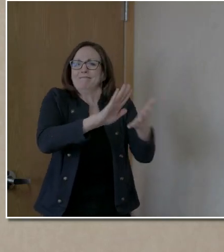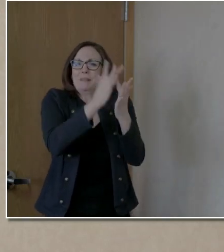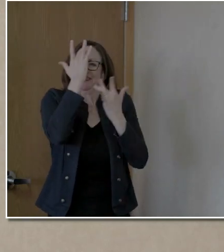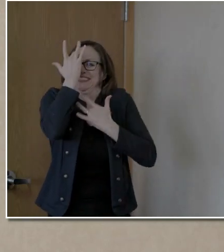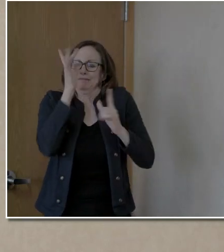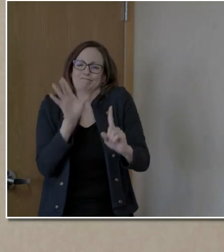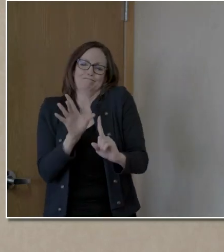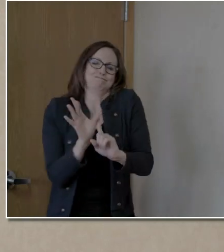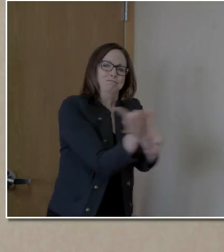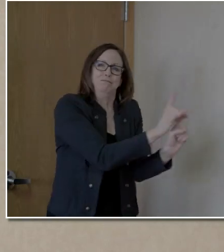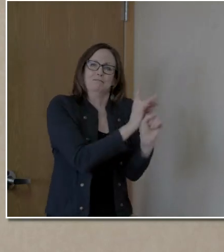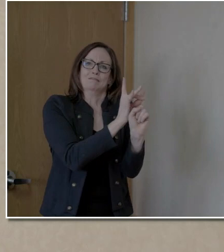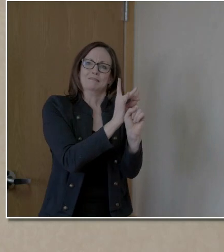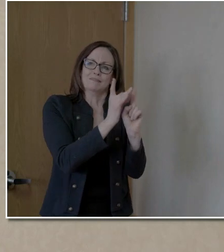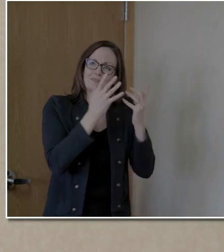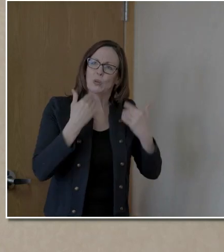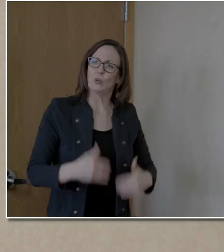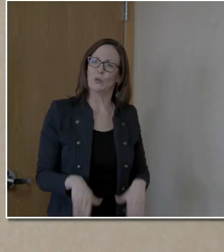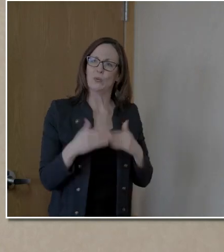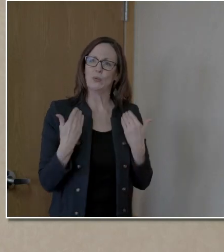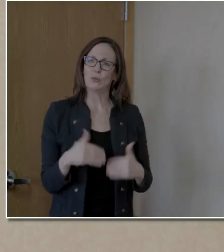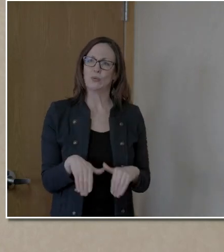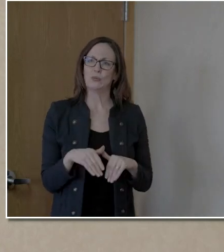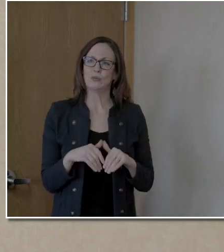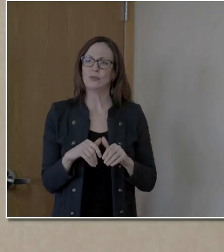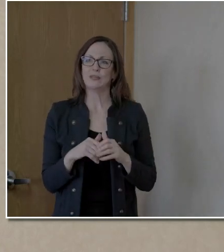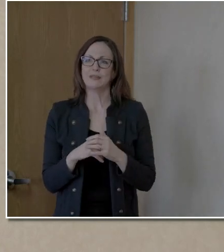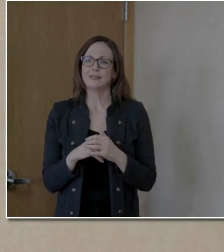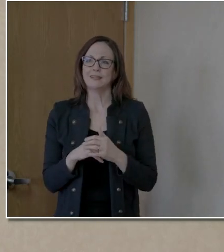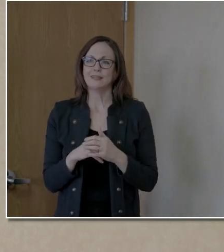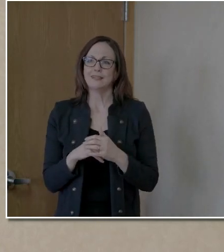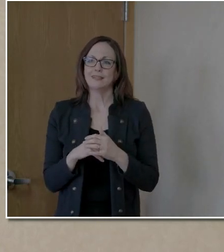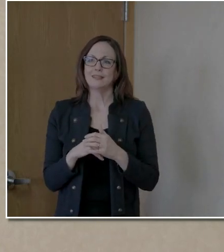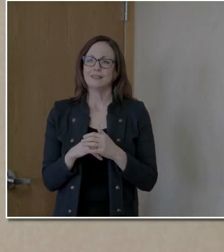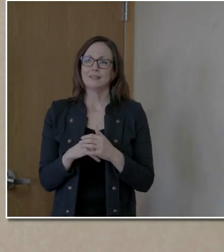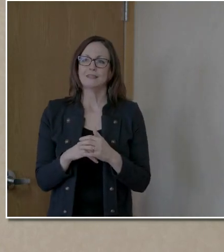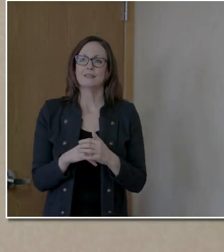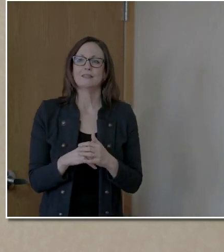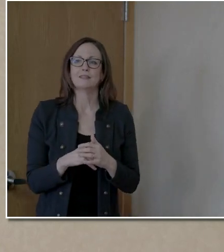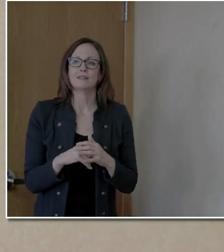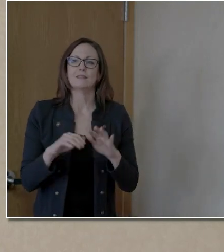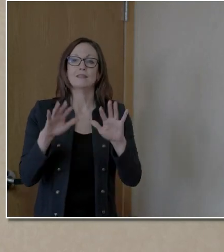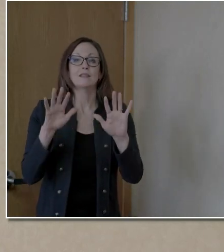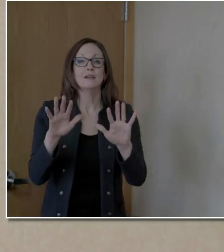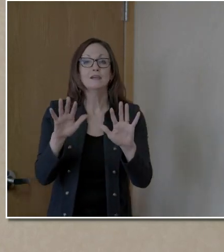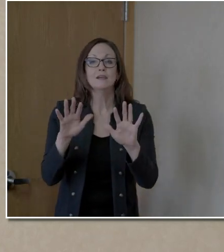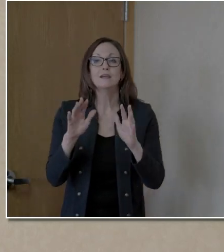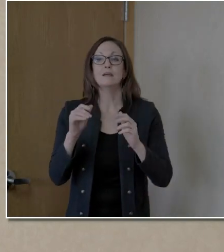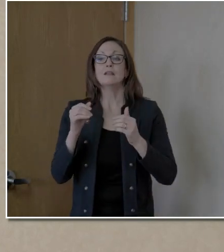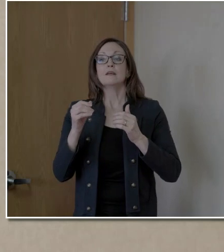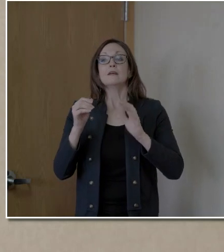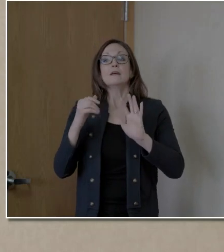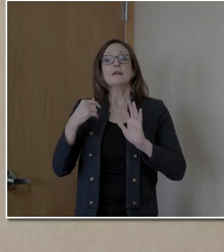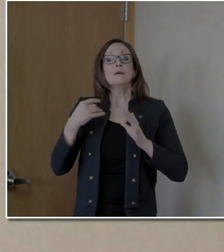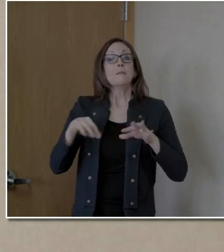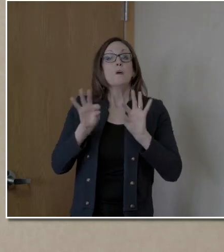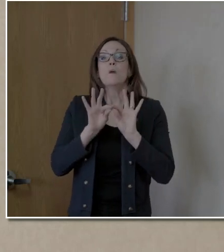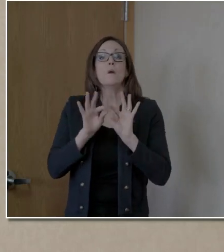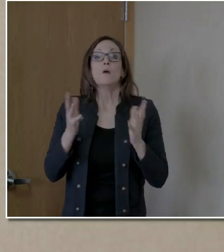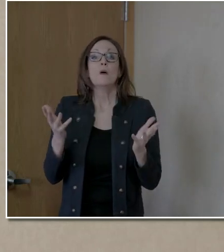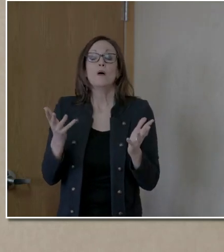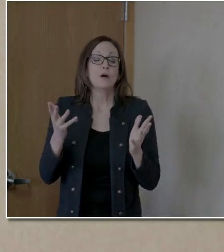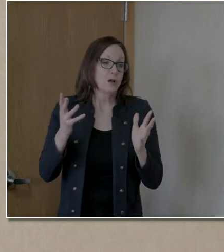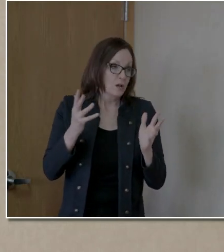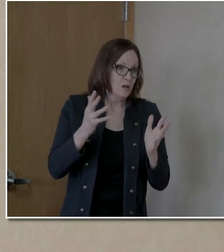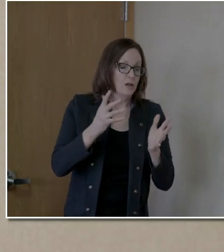people who are infected and mildly ill are quarantined and stay home until their symptoms pass, and that we can contact